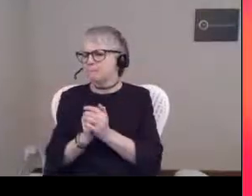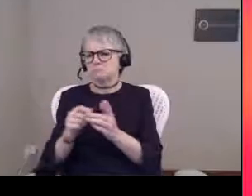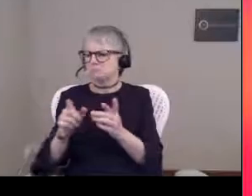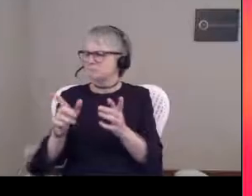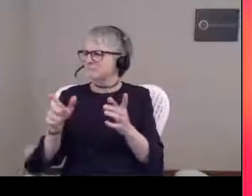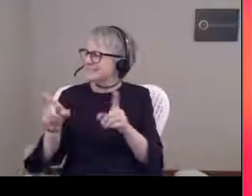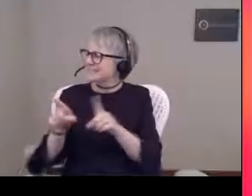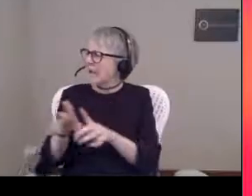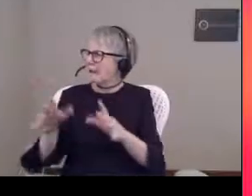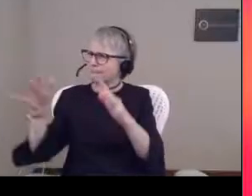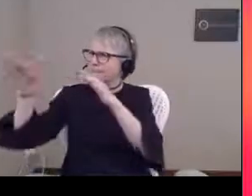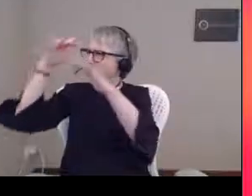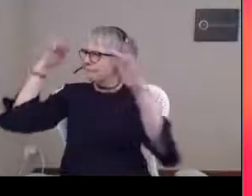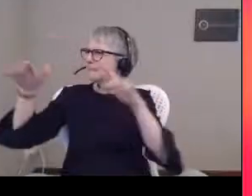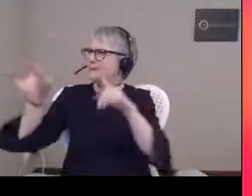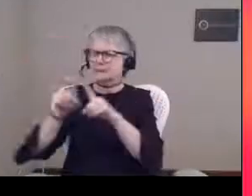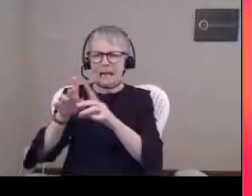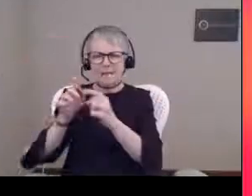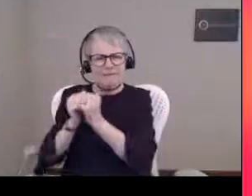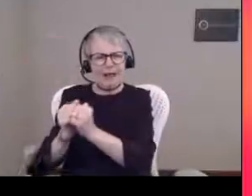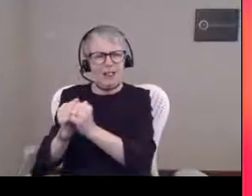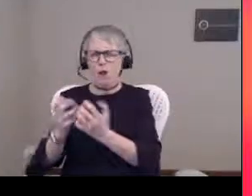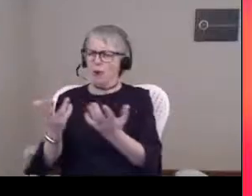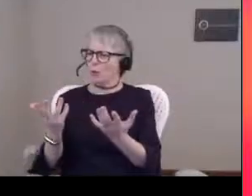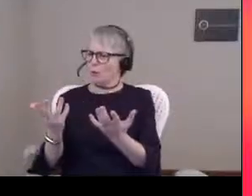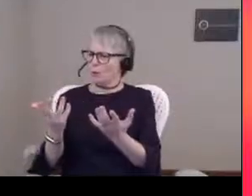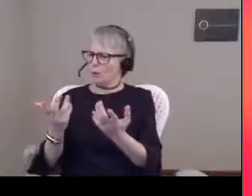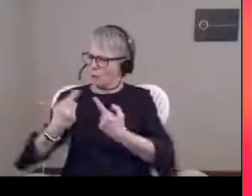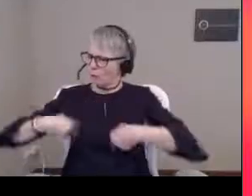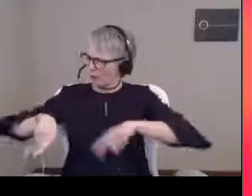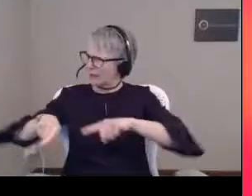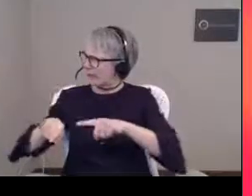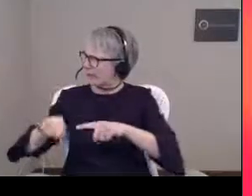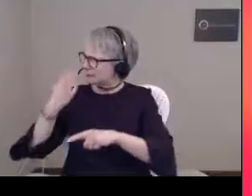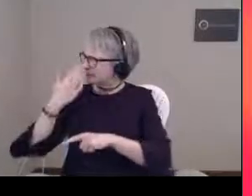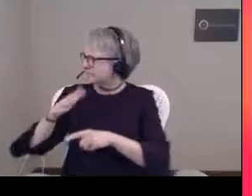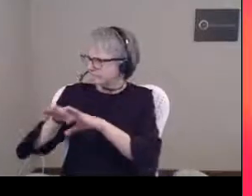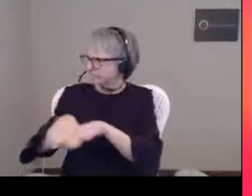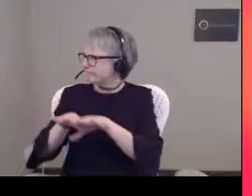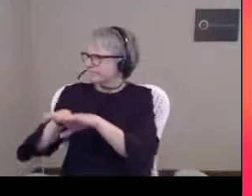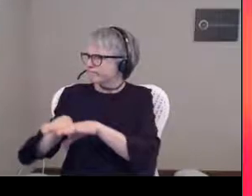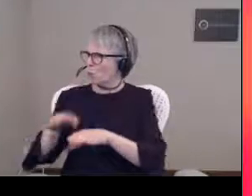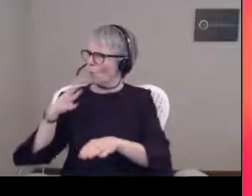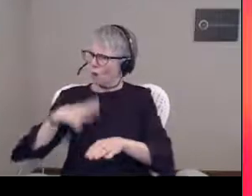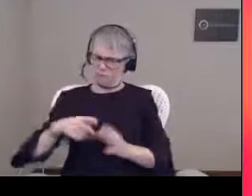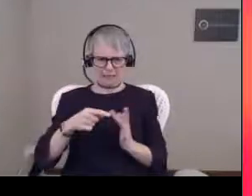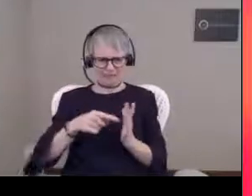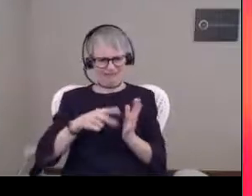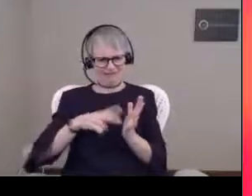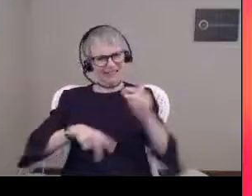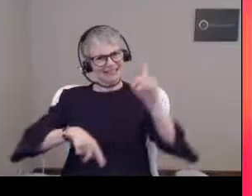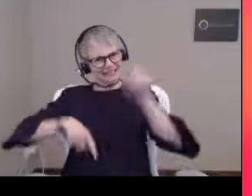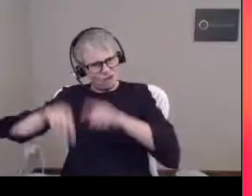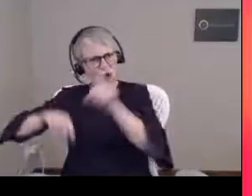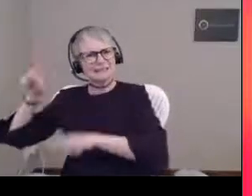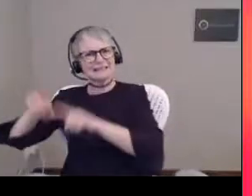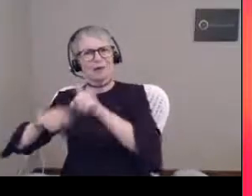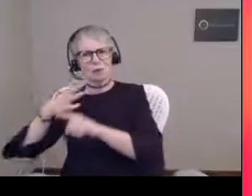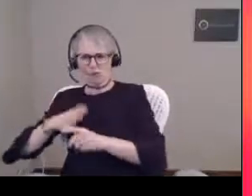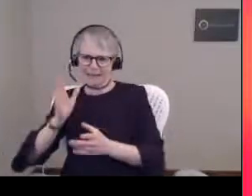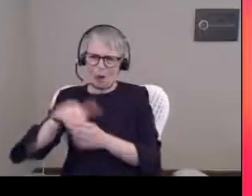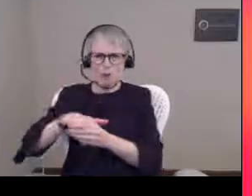same ethos. We are all very passionate about ensuring ITV is a diverse and inclusive employer of